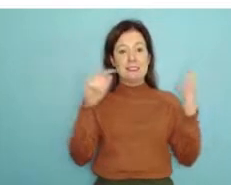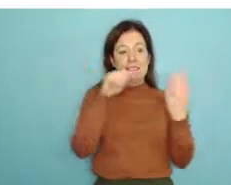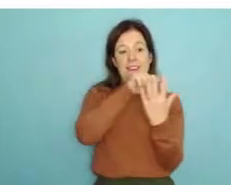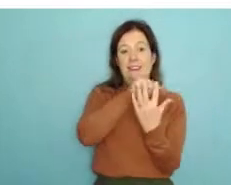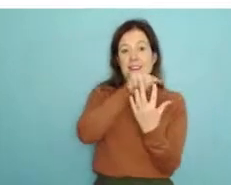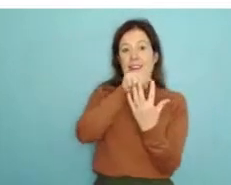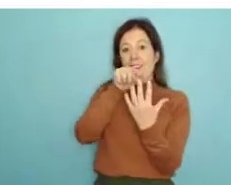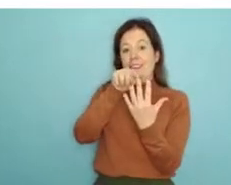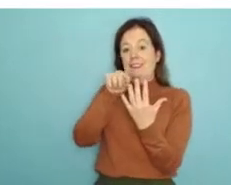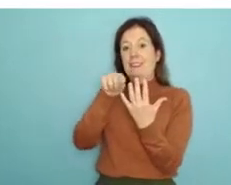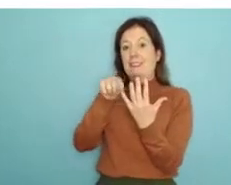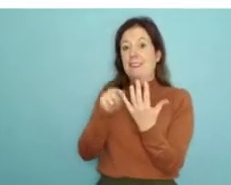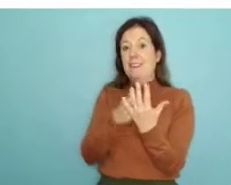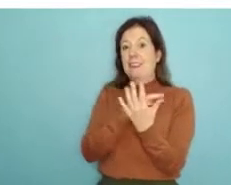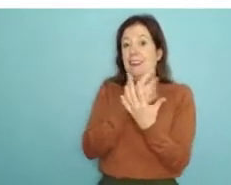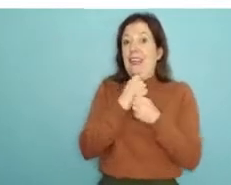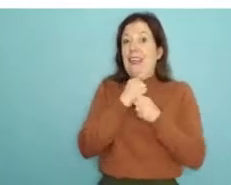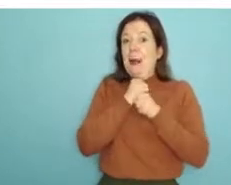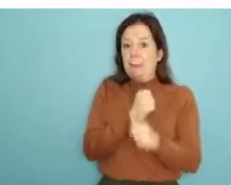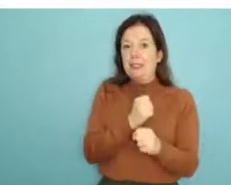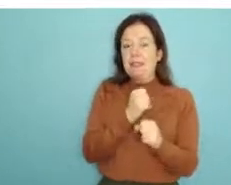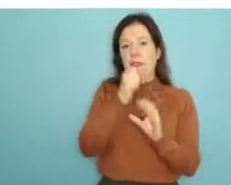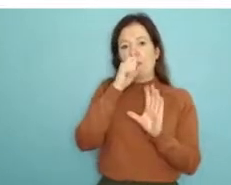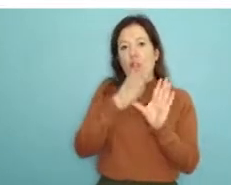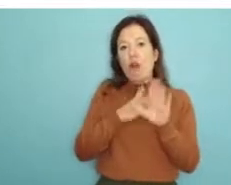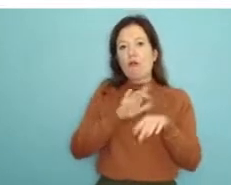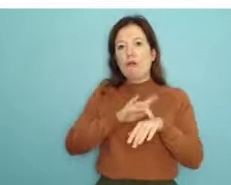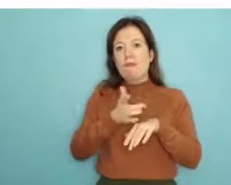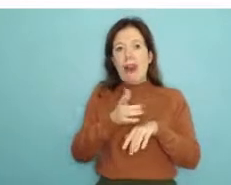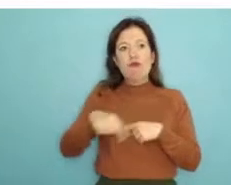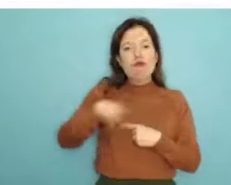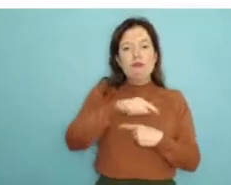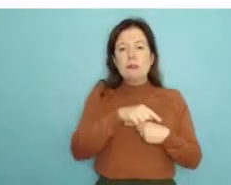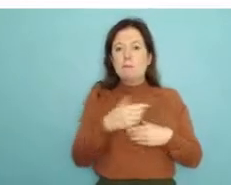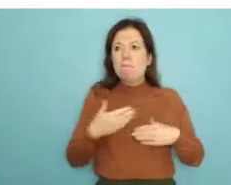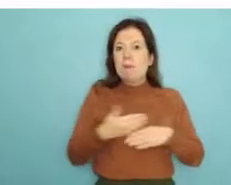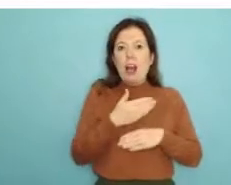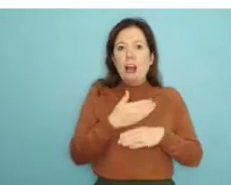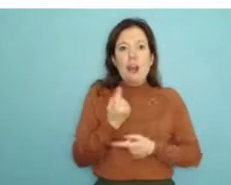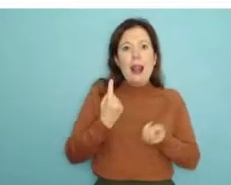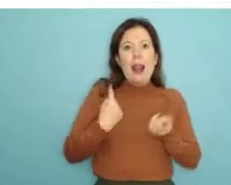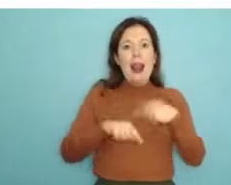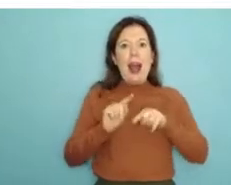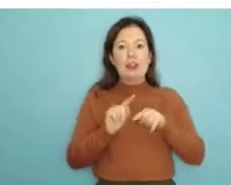commitment that came from Psychological Professions into Action last year.